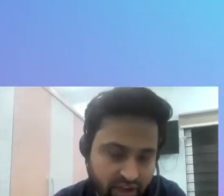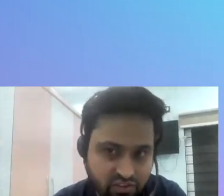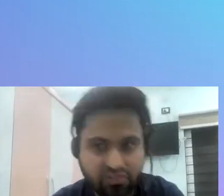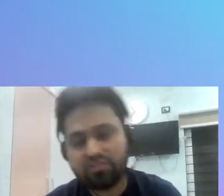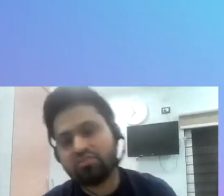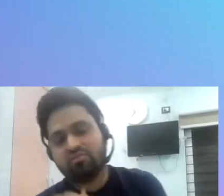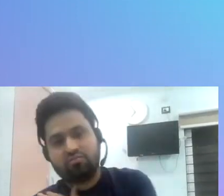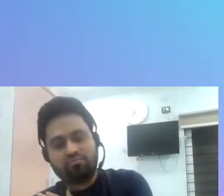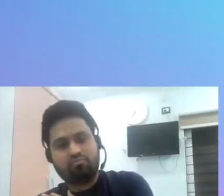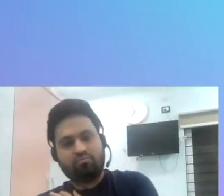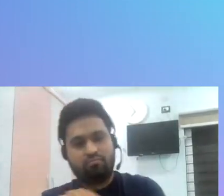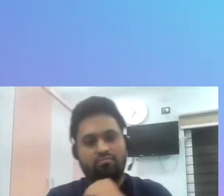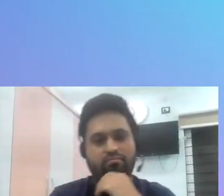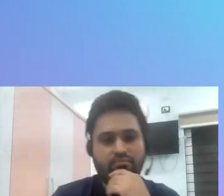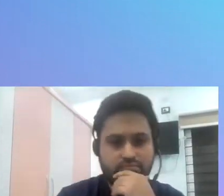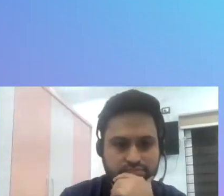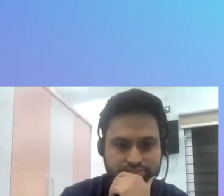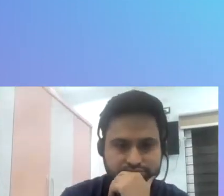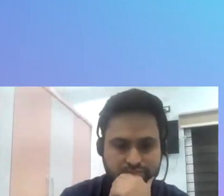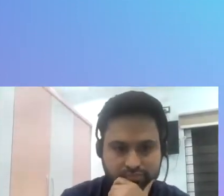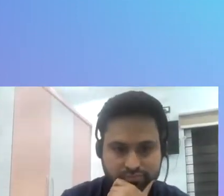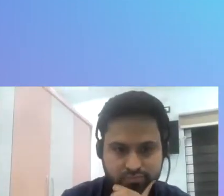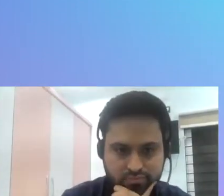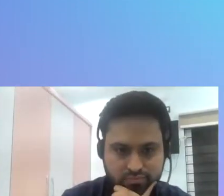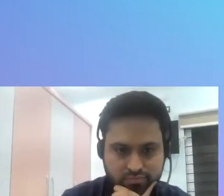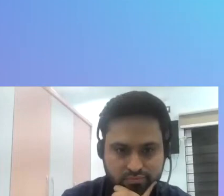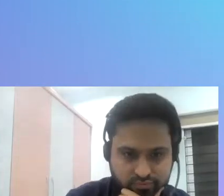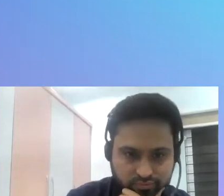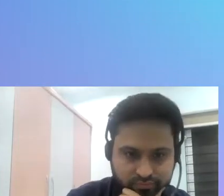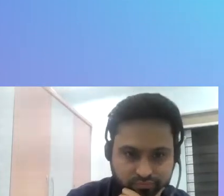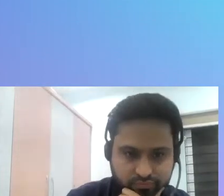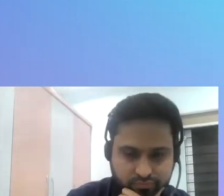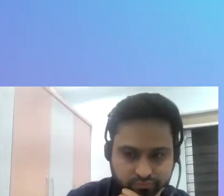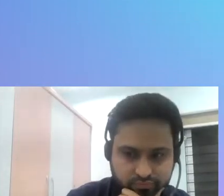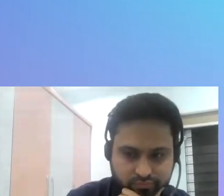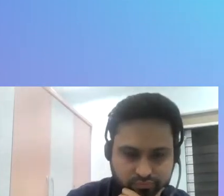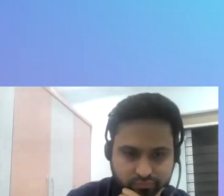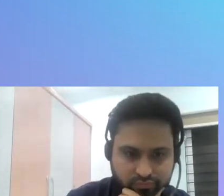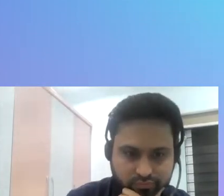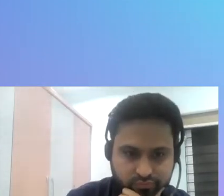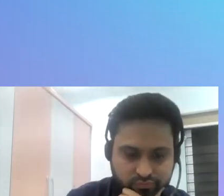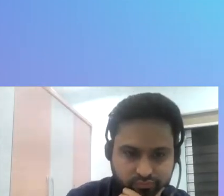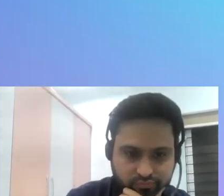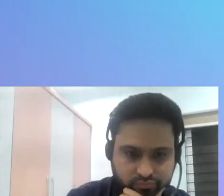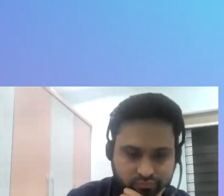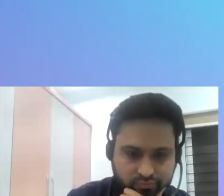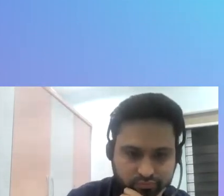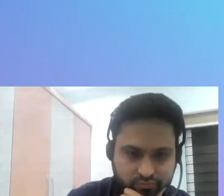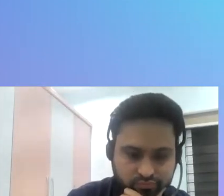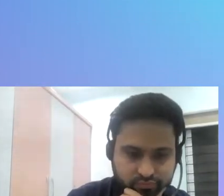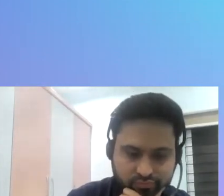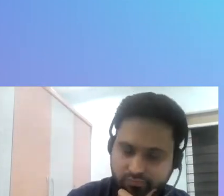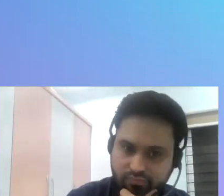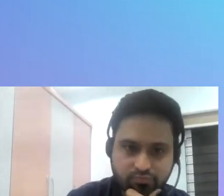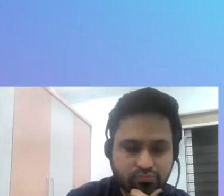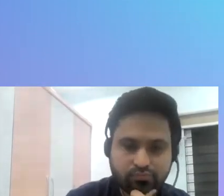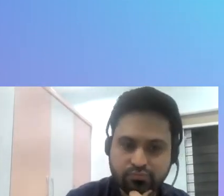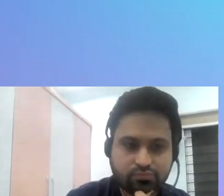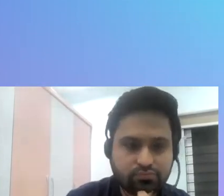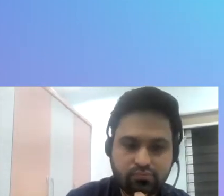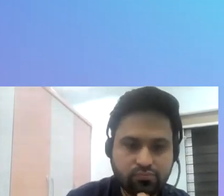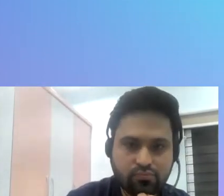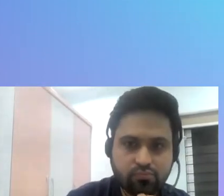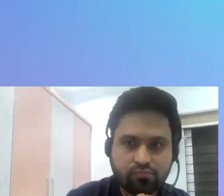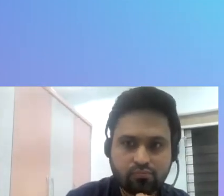bundle package? Great question. Okay, so Axe for Designers is free. There's no trial needed. You can sign